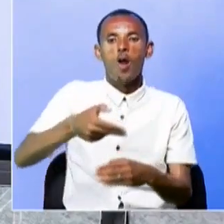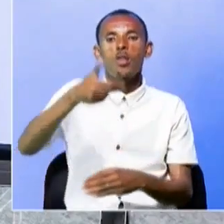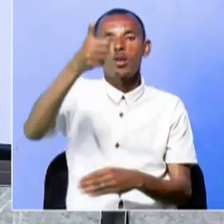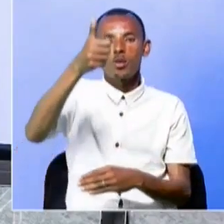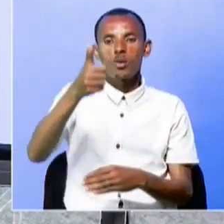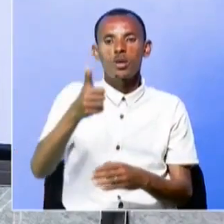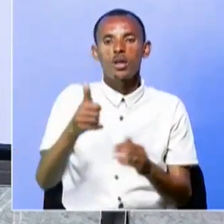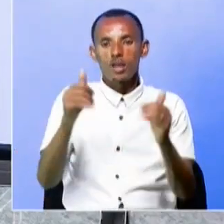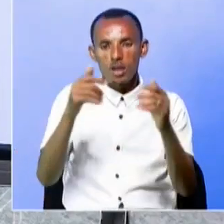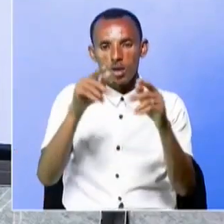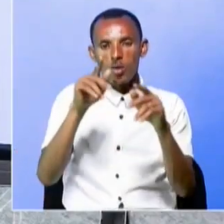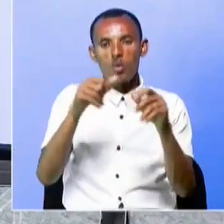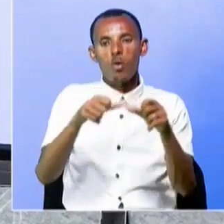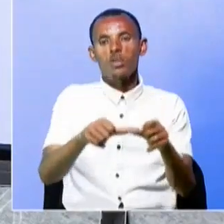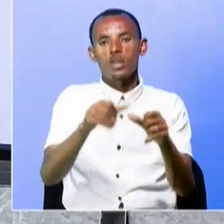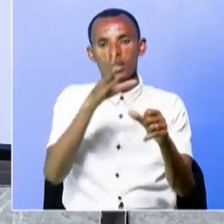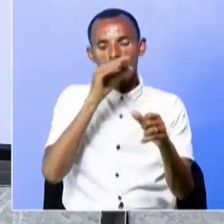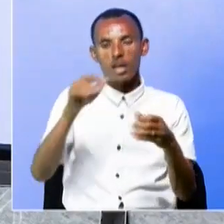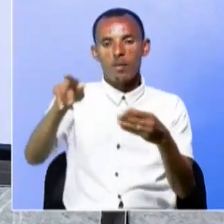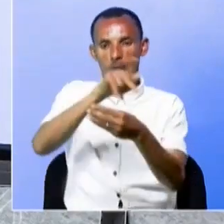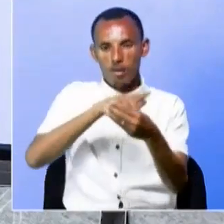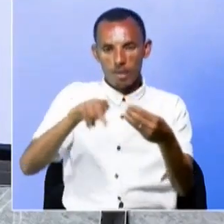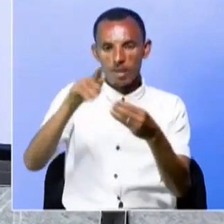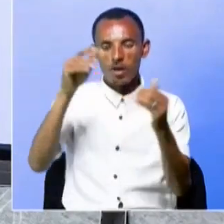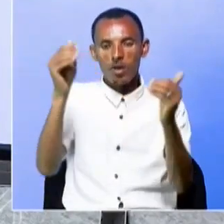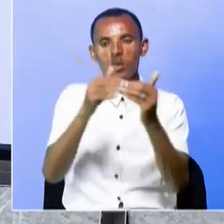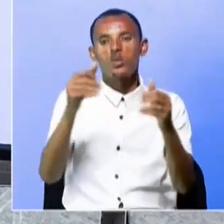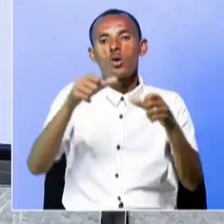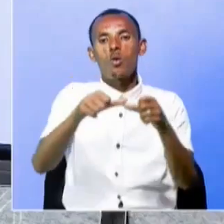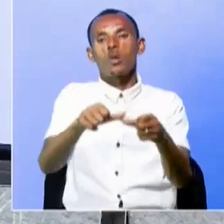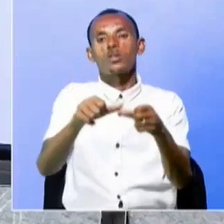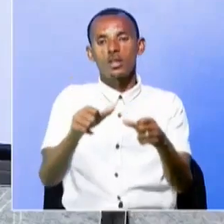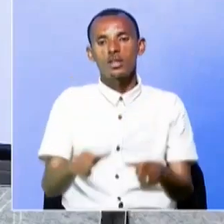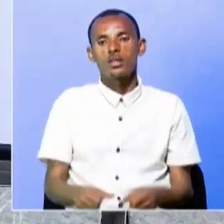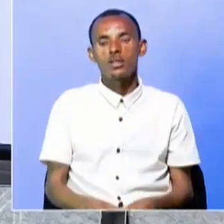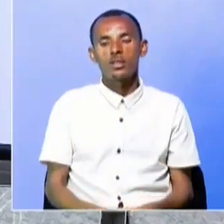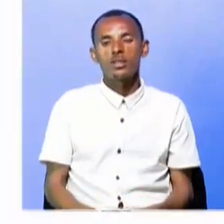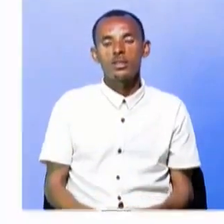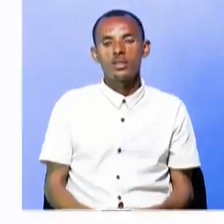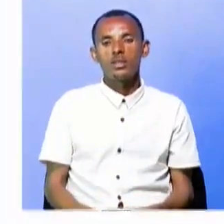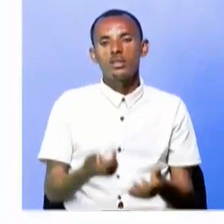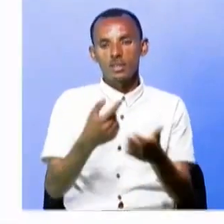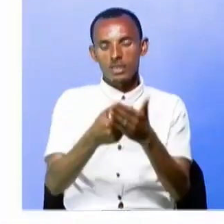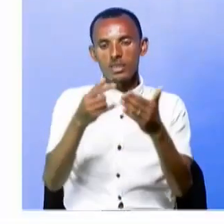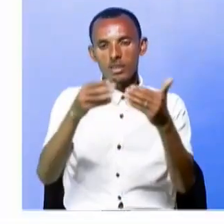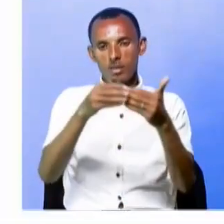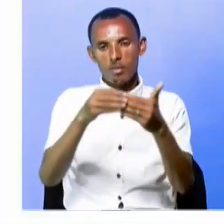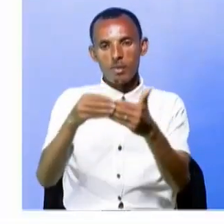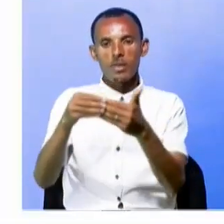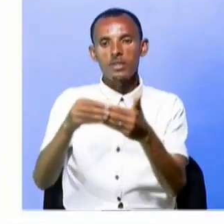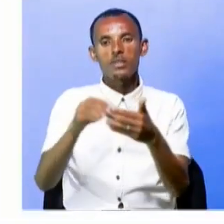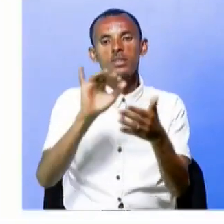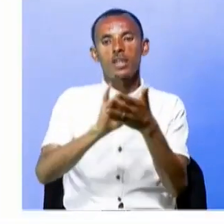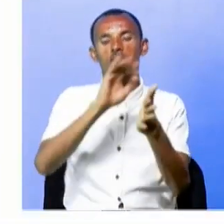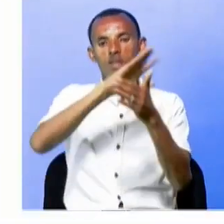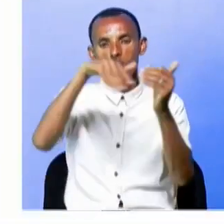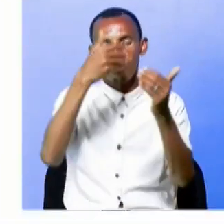The ratio of the perimeter of the two triangles is also constant. So this leads us to the